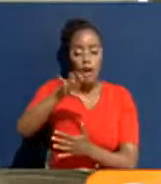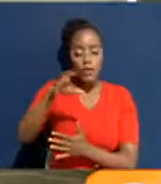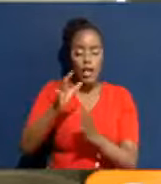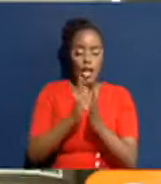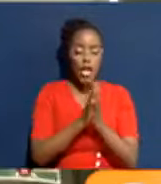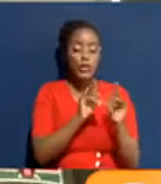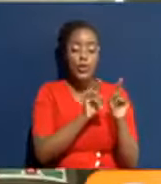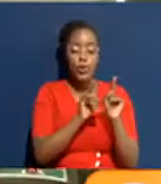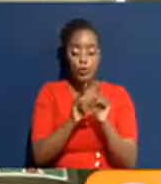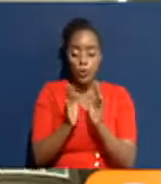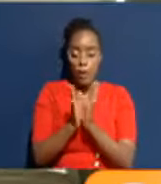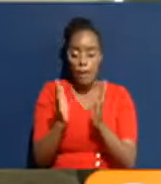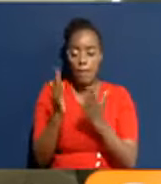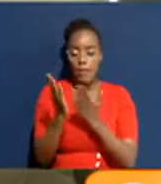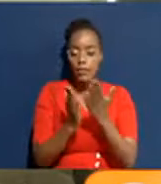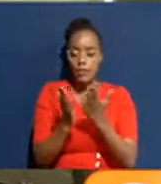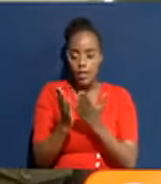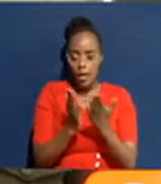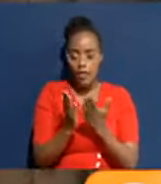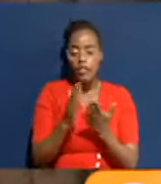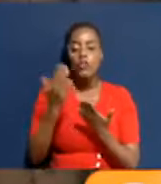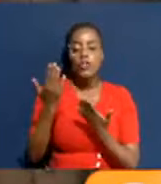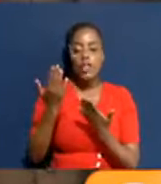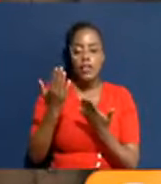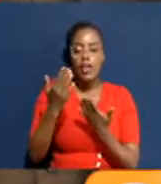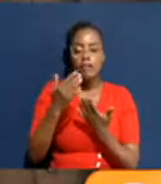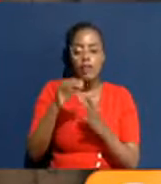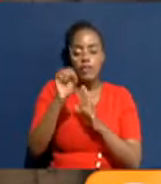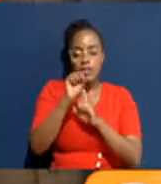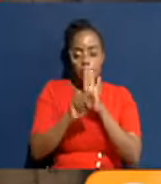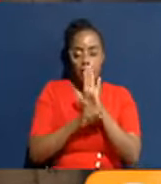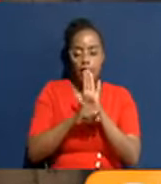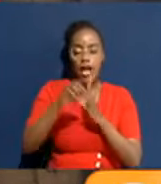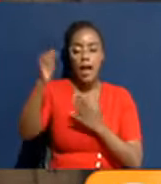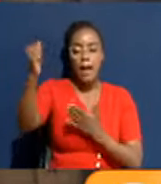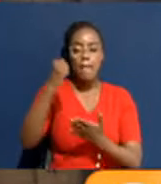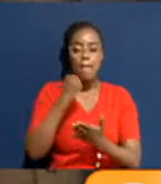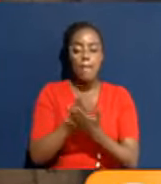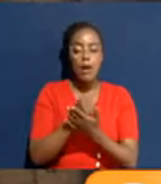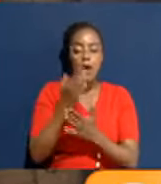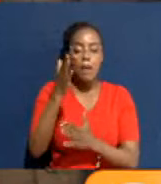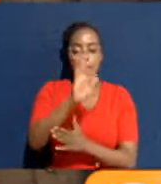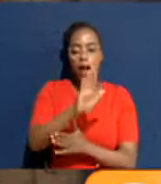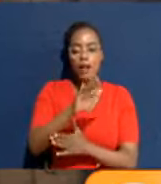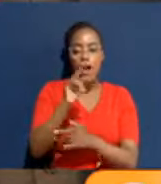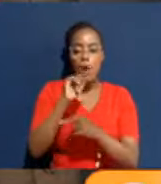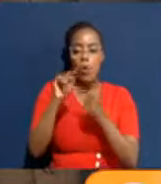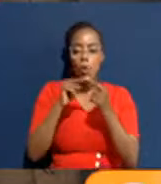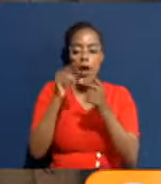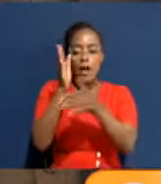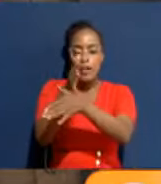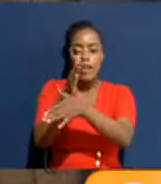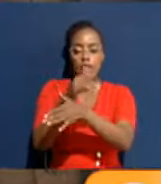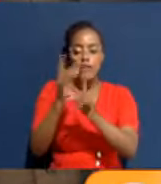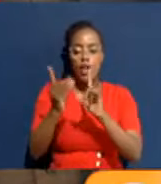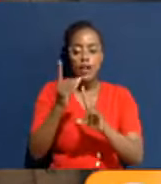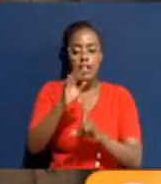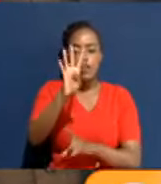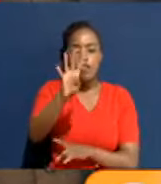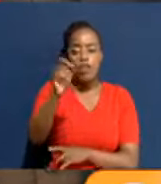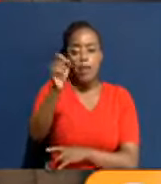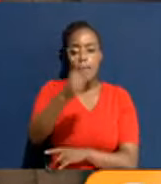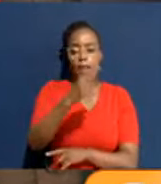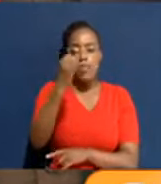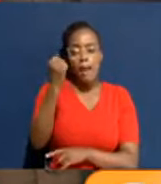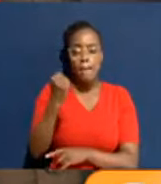and the Public Service Commission on state appointments. Our protests will resume on Thursday, the 4th of May.